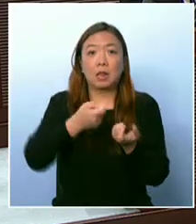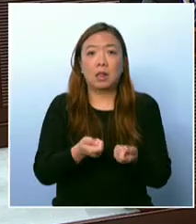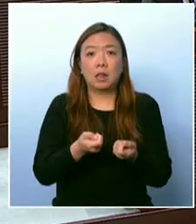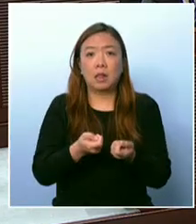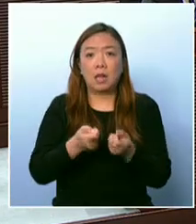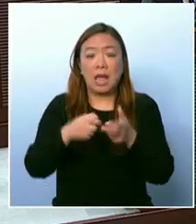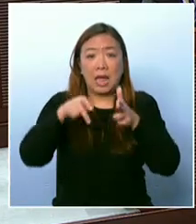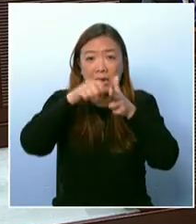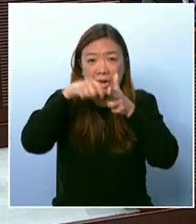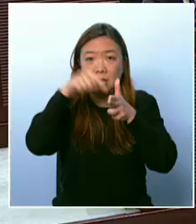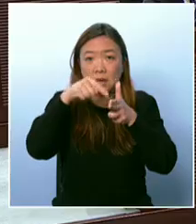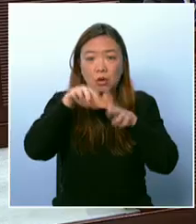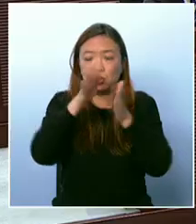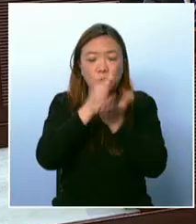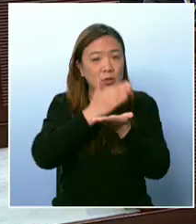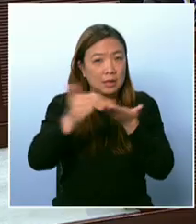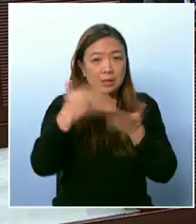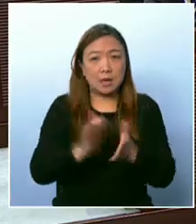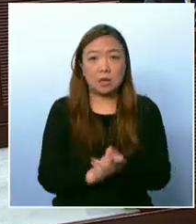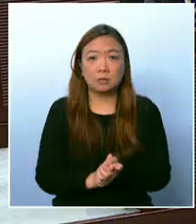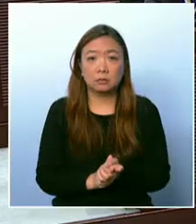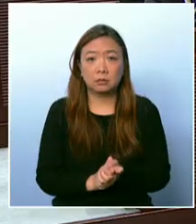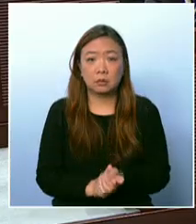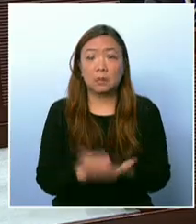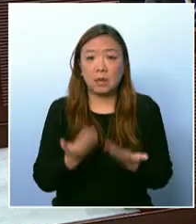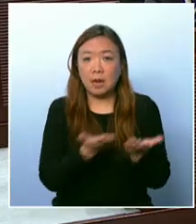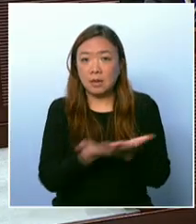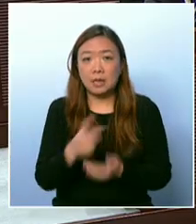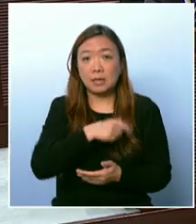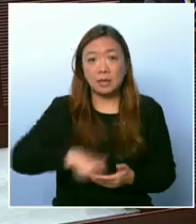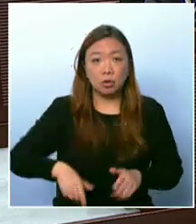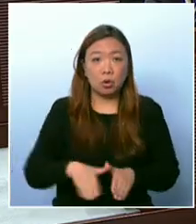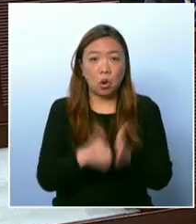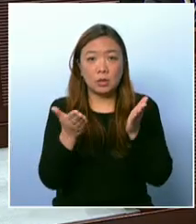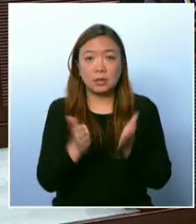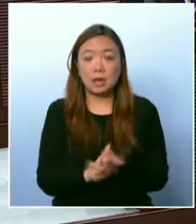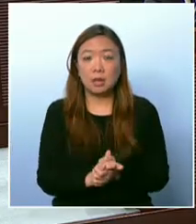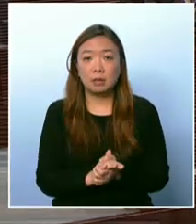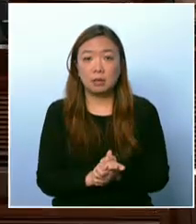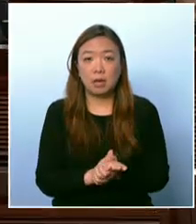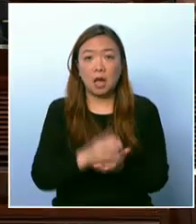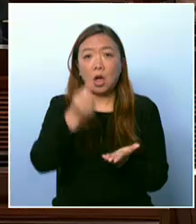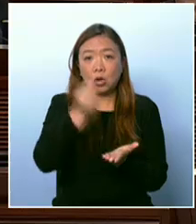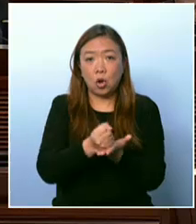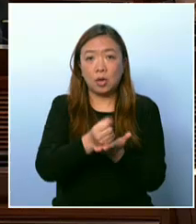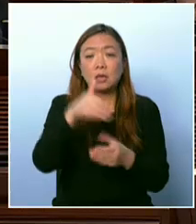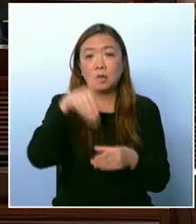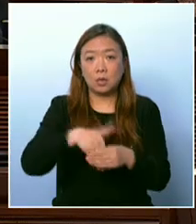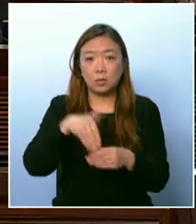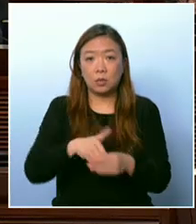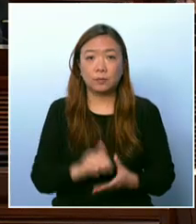What you see are just stands. The cameras have been removed. I now ask